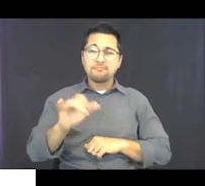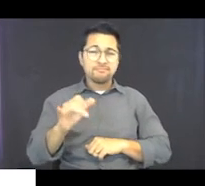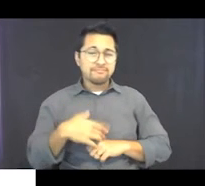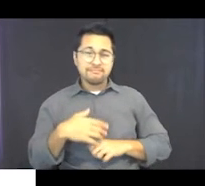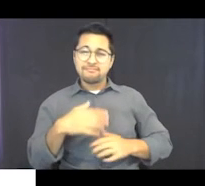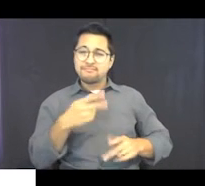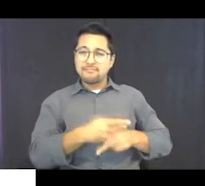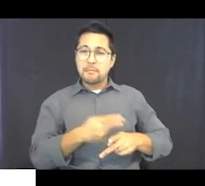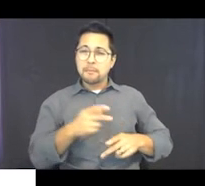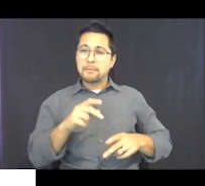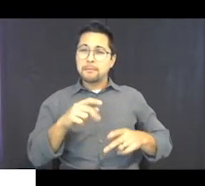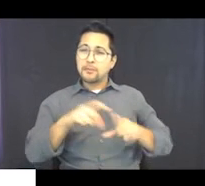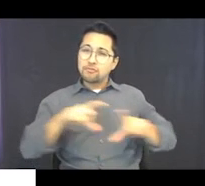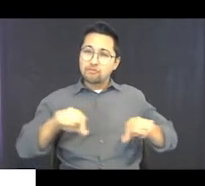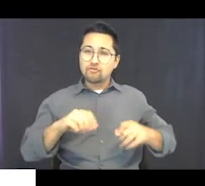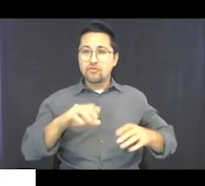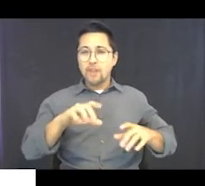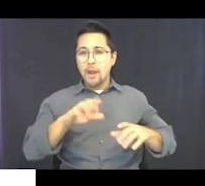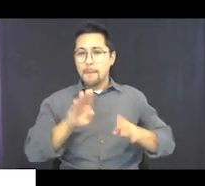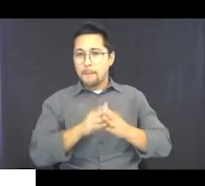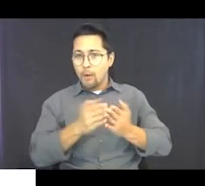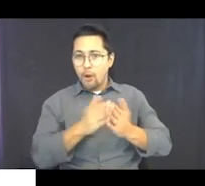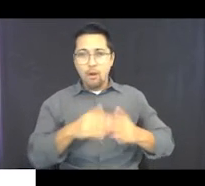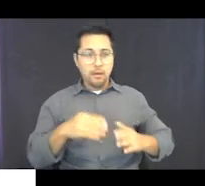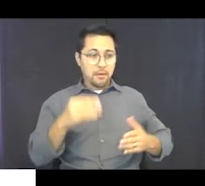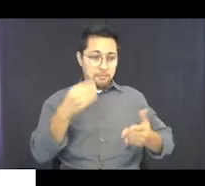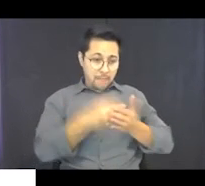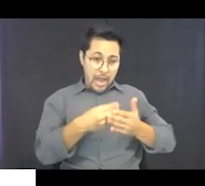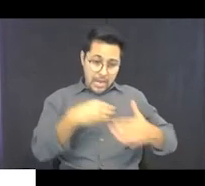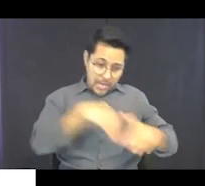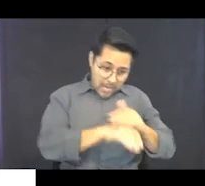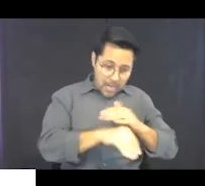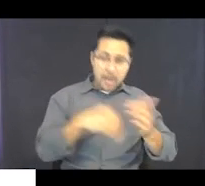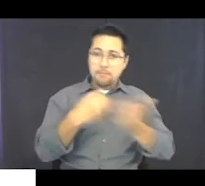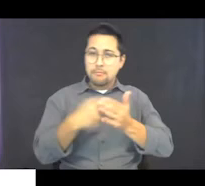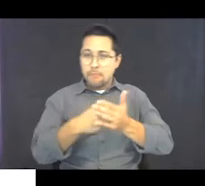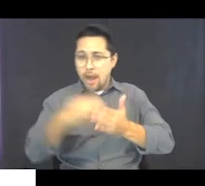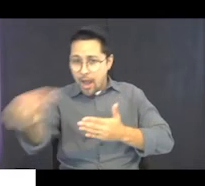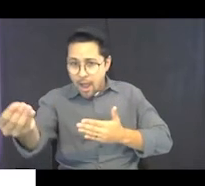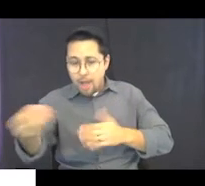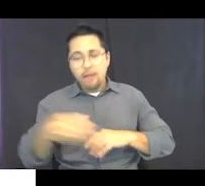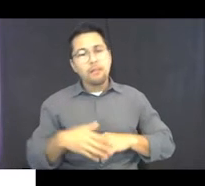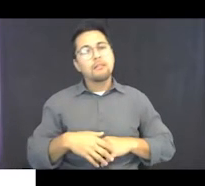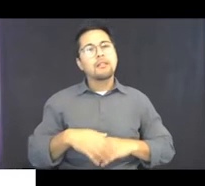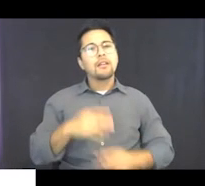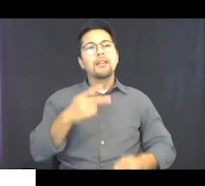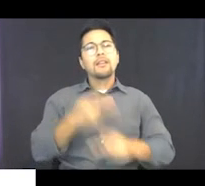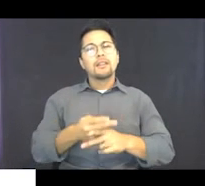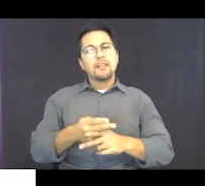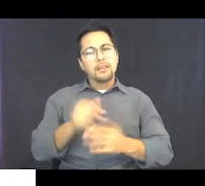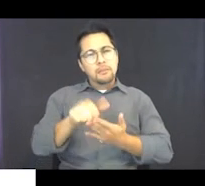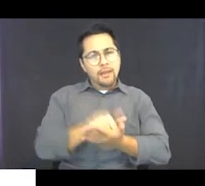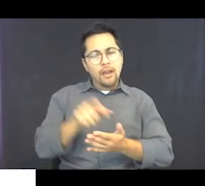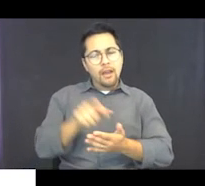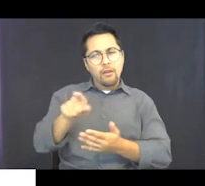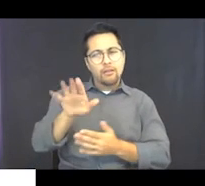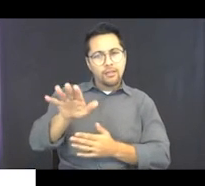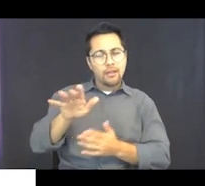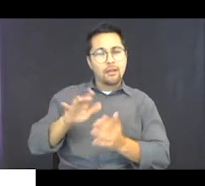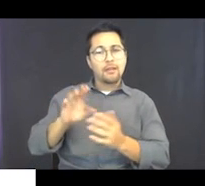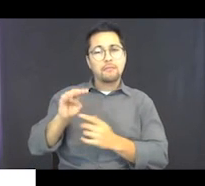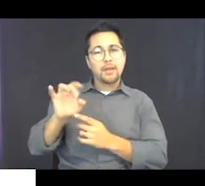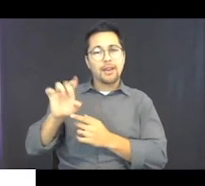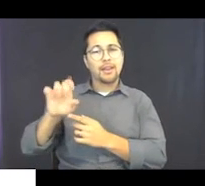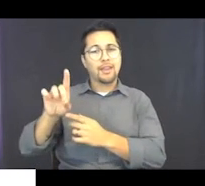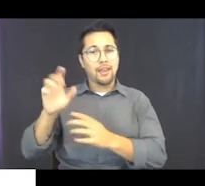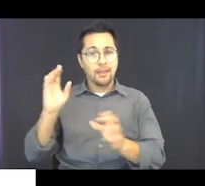checkbook ledger. Think money in, money out. Keep a running accounting of the consumer's Medicaid deposits,